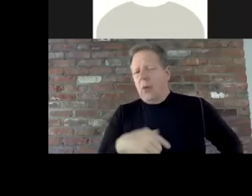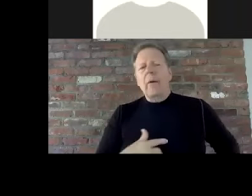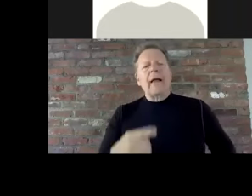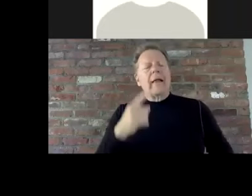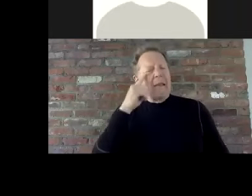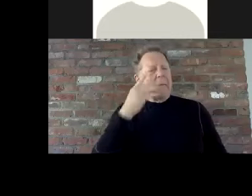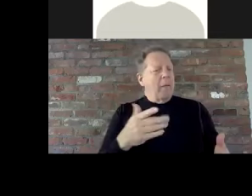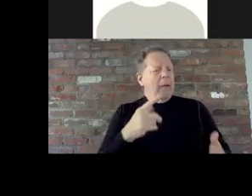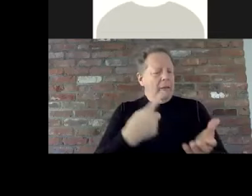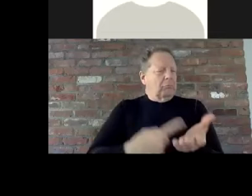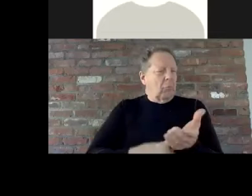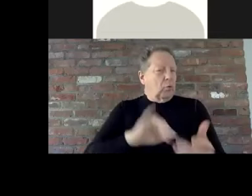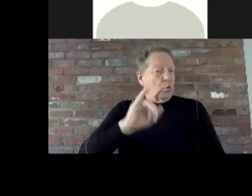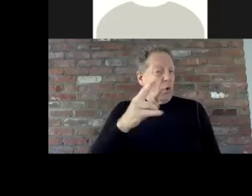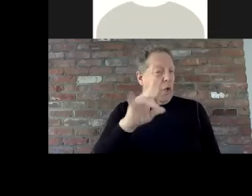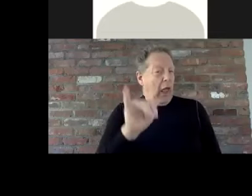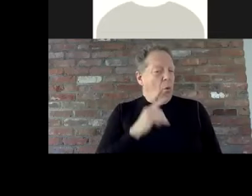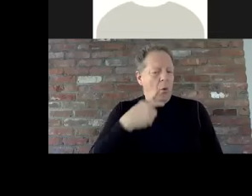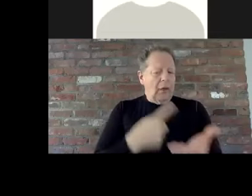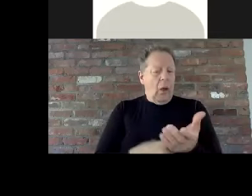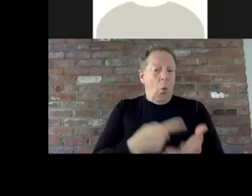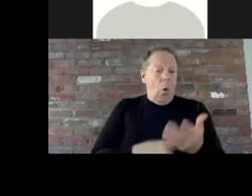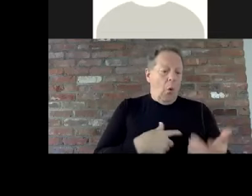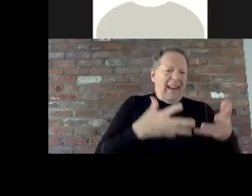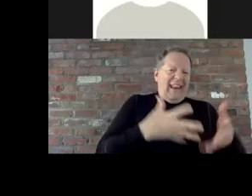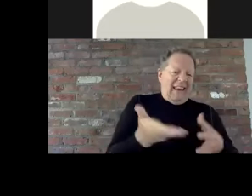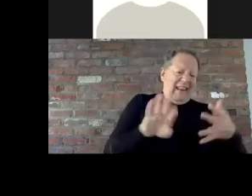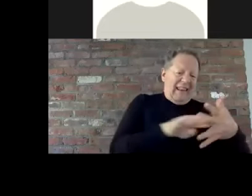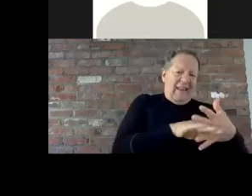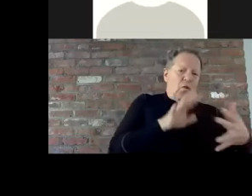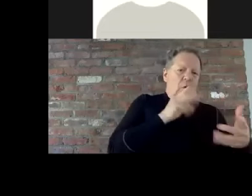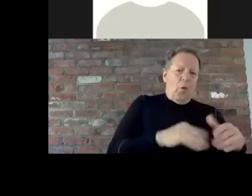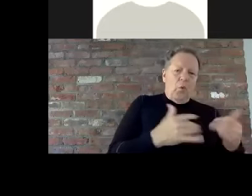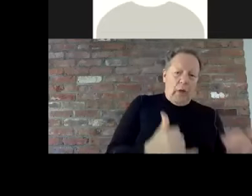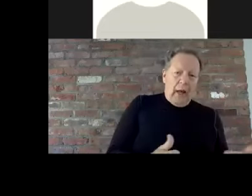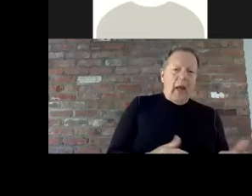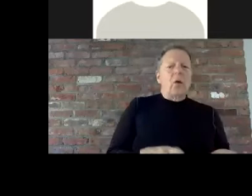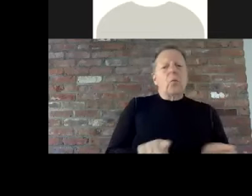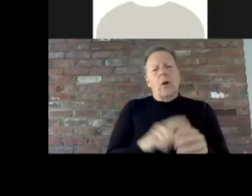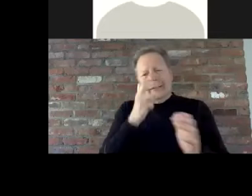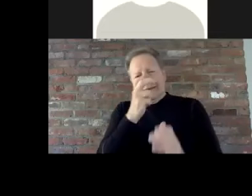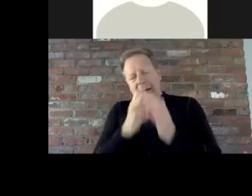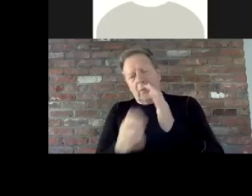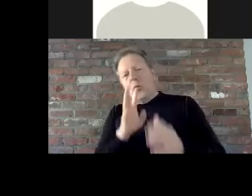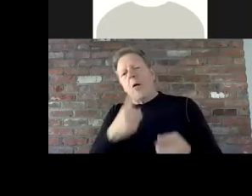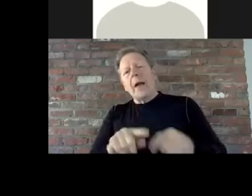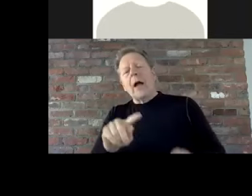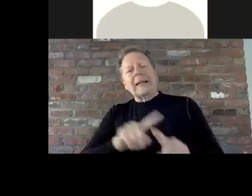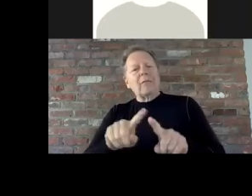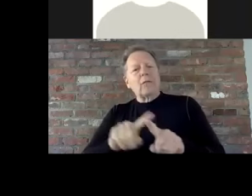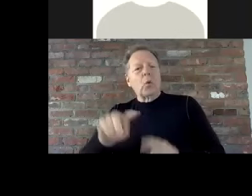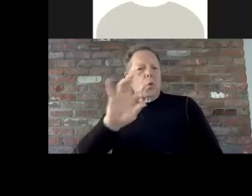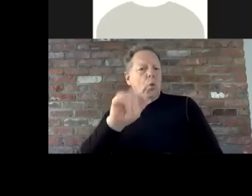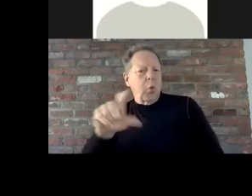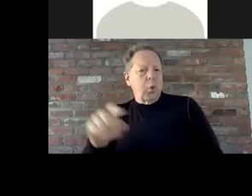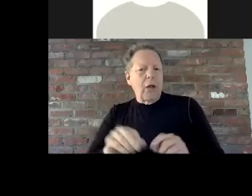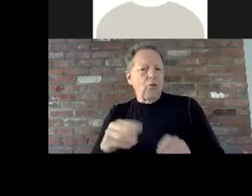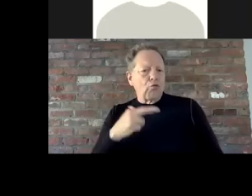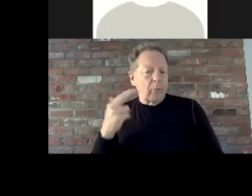to advance on some of what we talk about today, possibly to dive a bit deeper into risk and tools to address risk. And